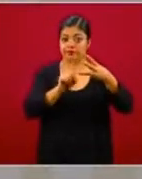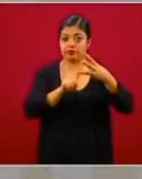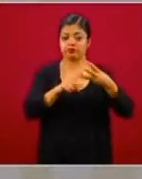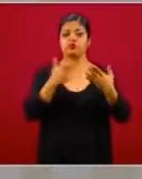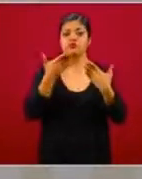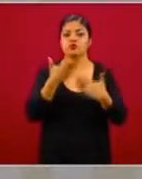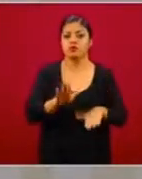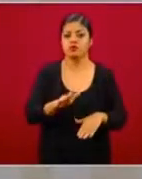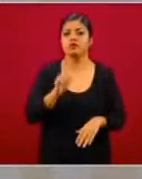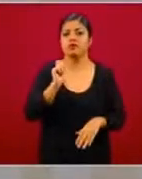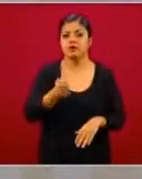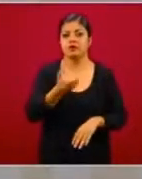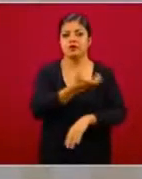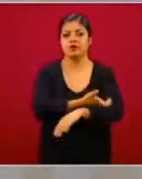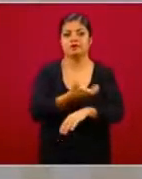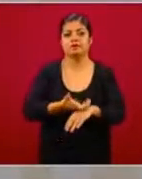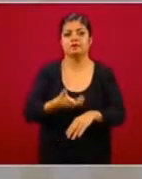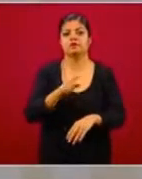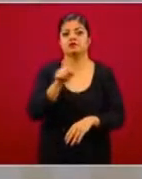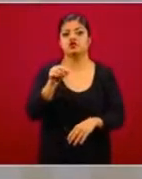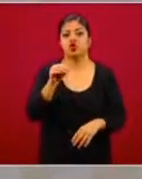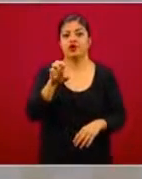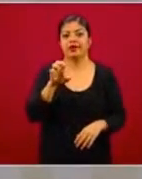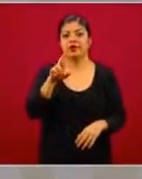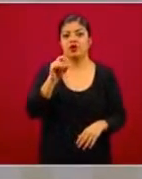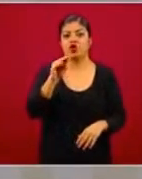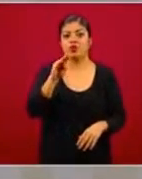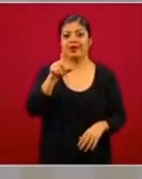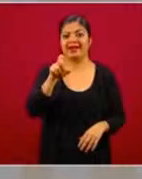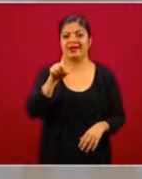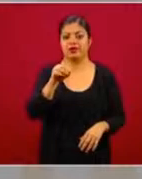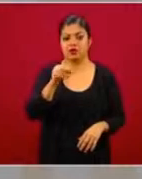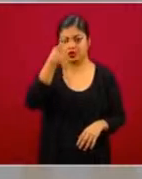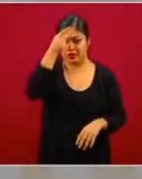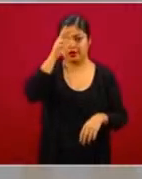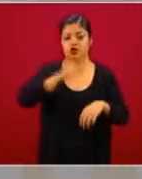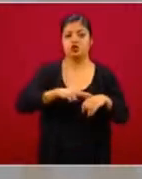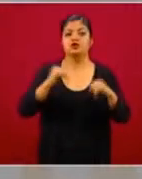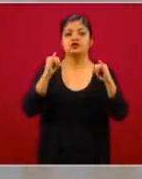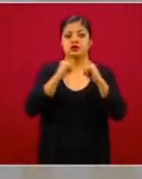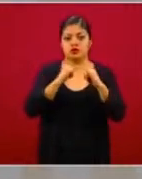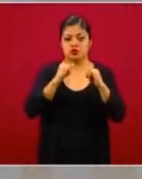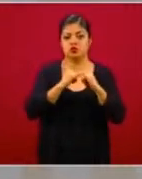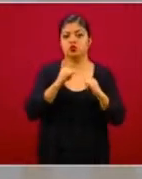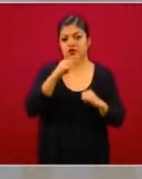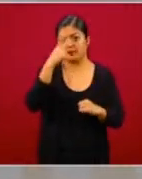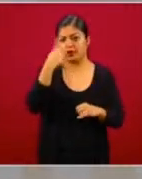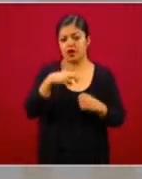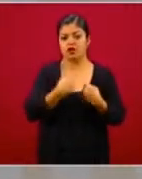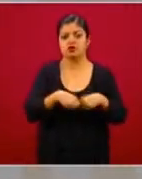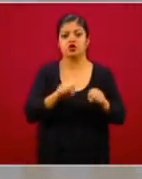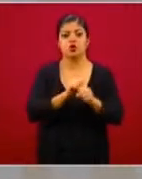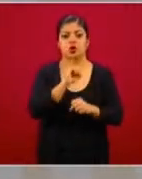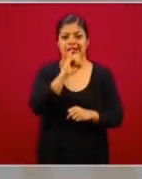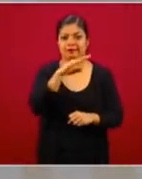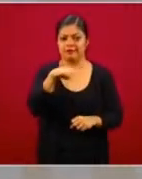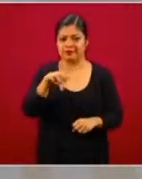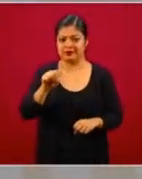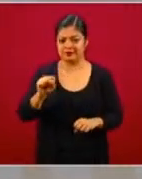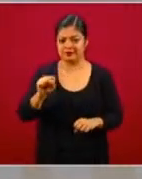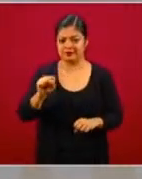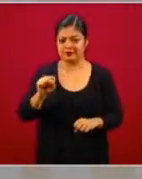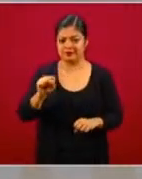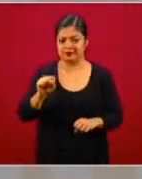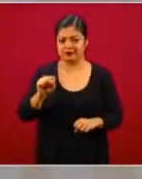their peak, and some are on the downslope. And then in a minute, Mr. Robledo